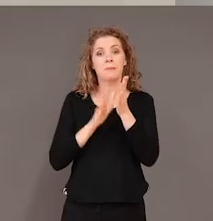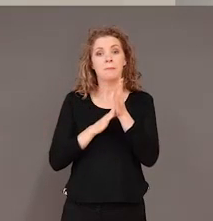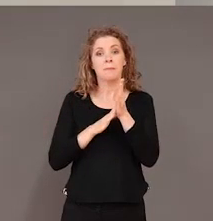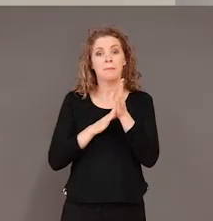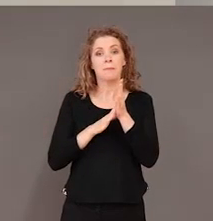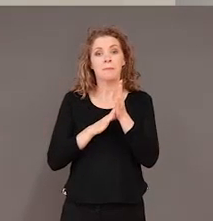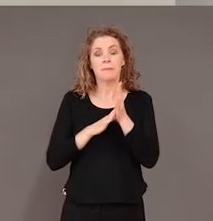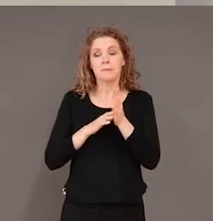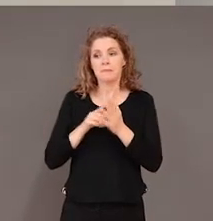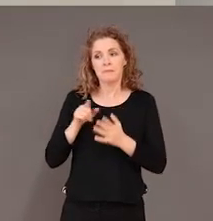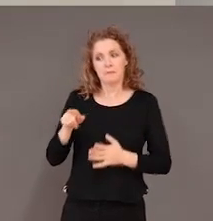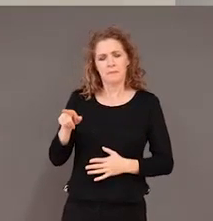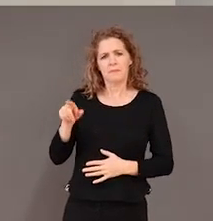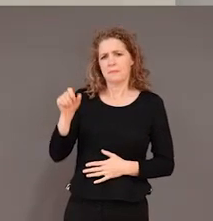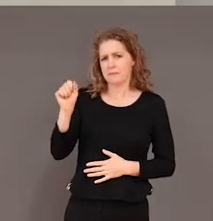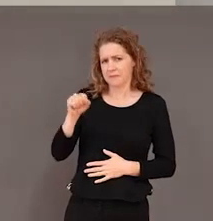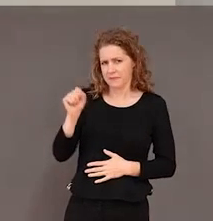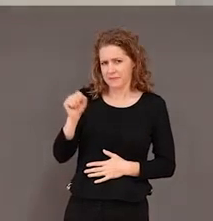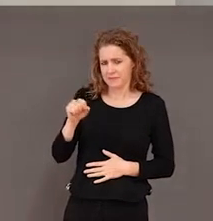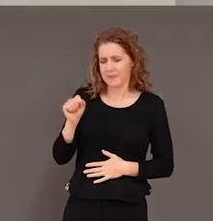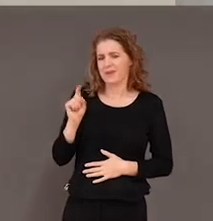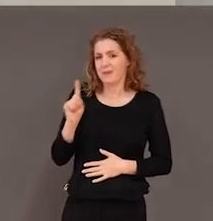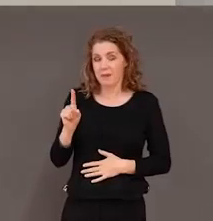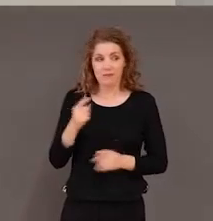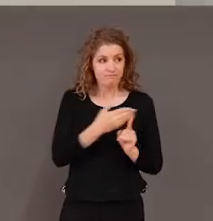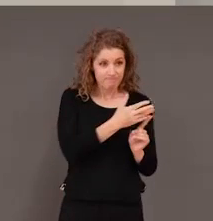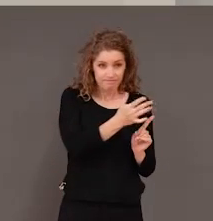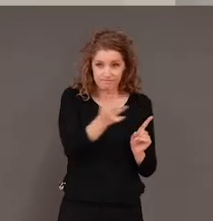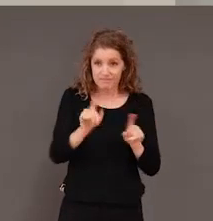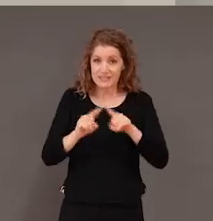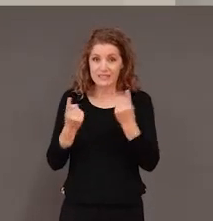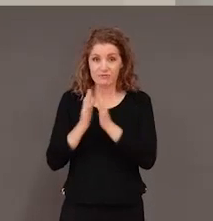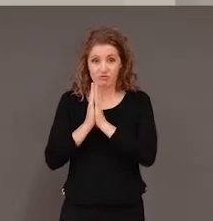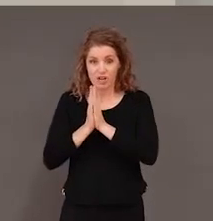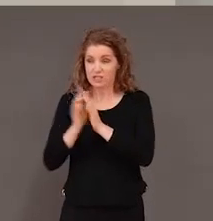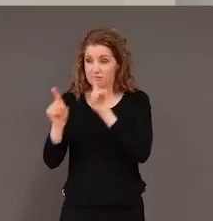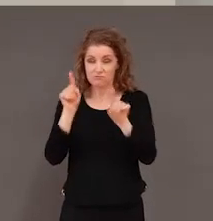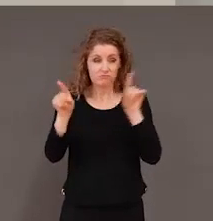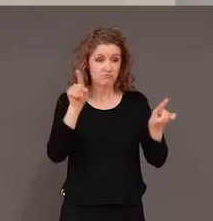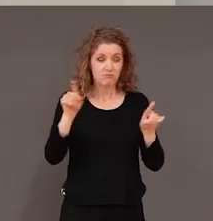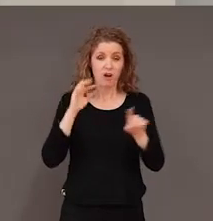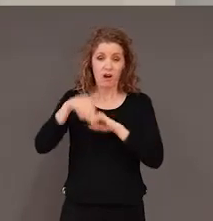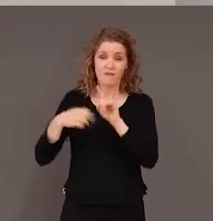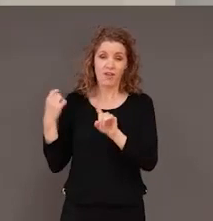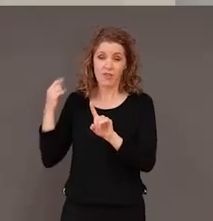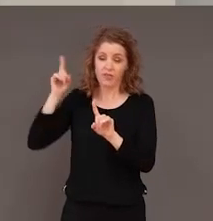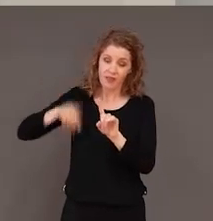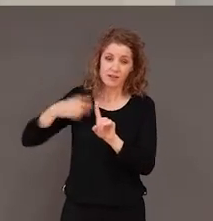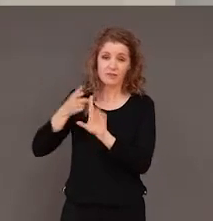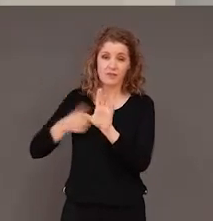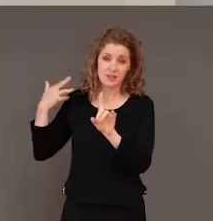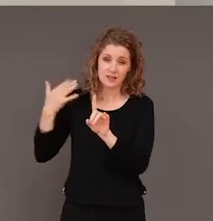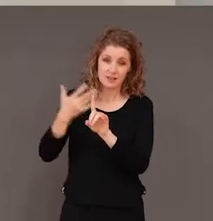associated with Buddhism, but many of the great faith traditions, world religions, have elements of mindfulness in their practice over thousands of